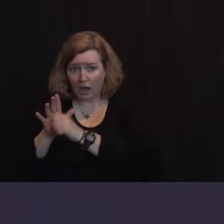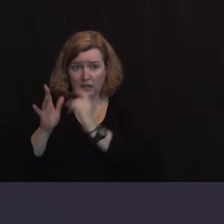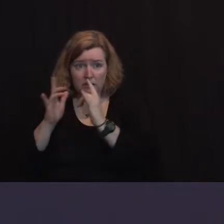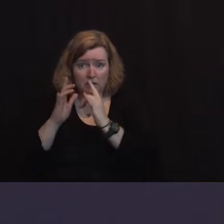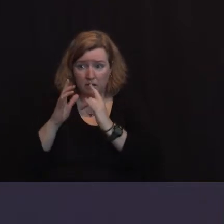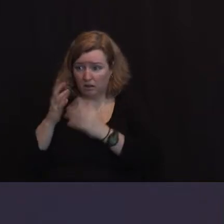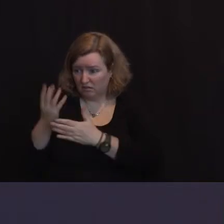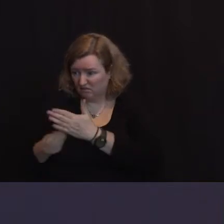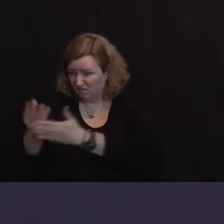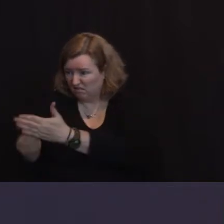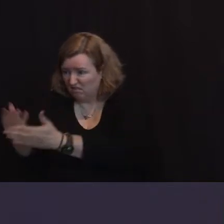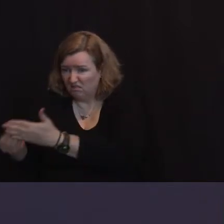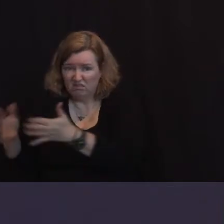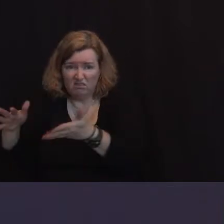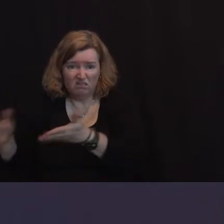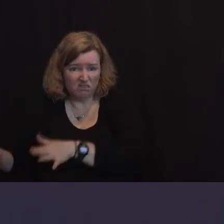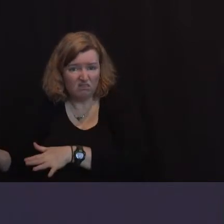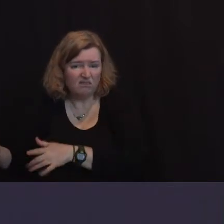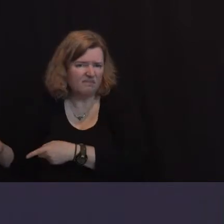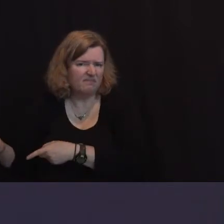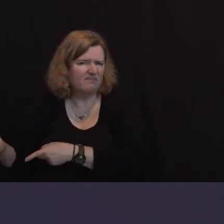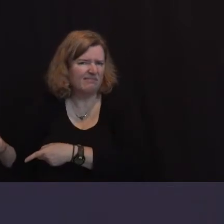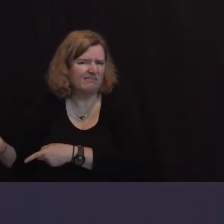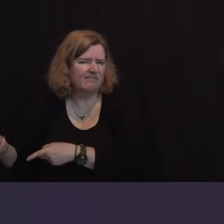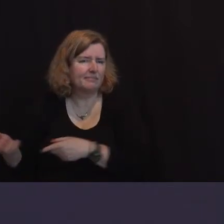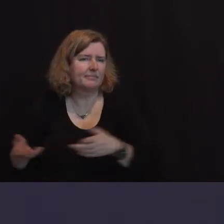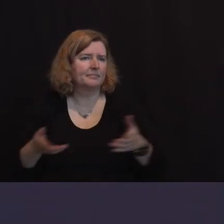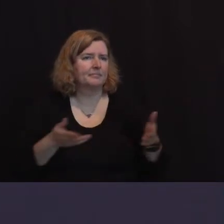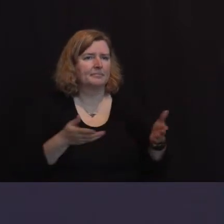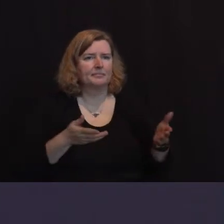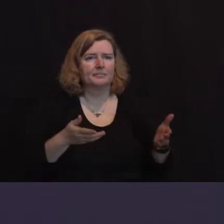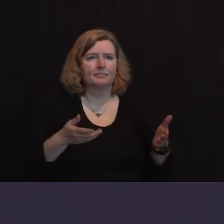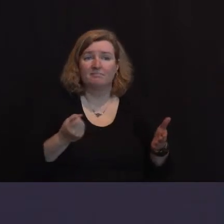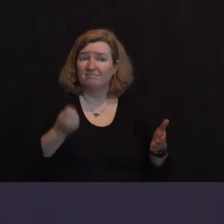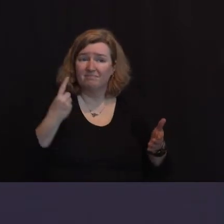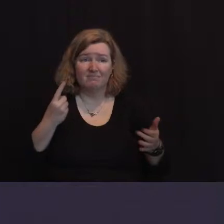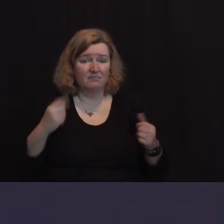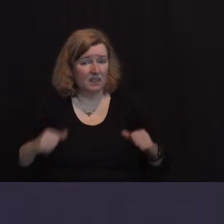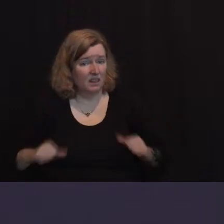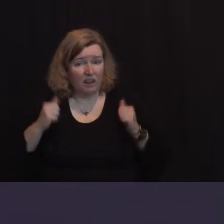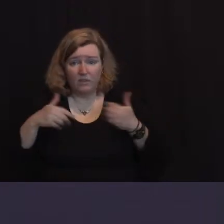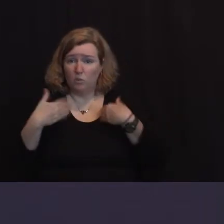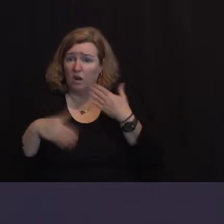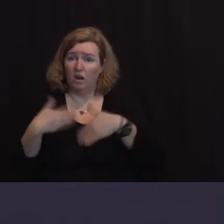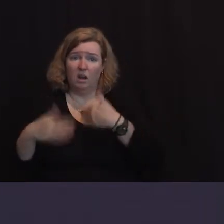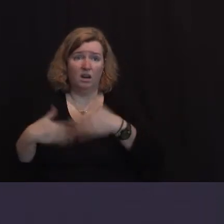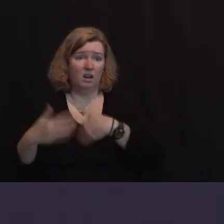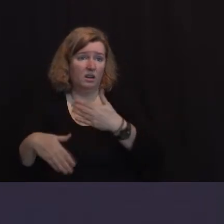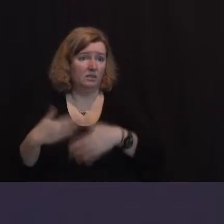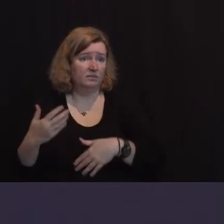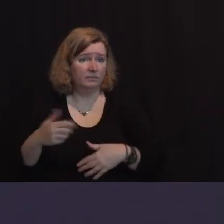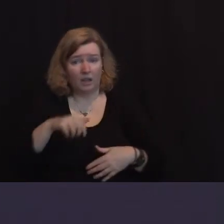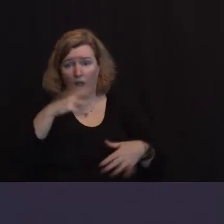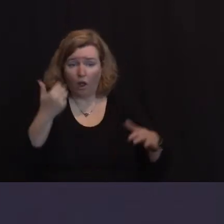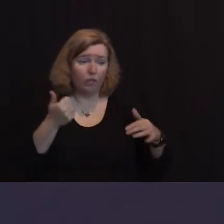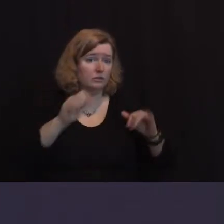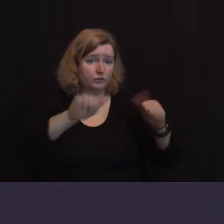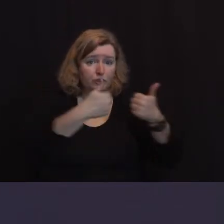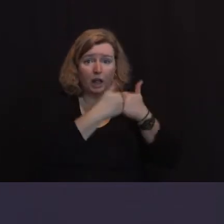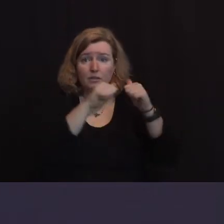again, akin to a war and then some, life goes on. Other public health challenges remain, are there.